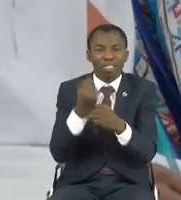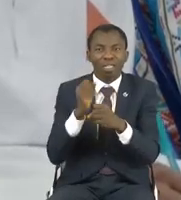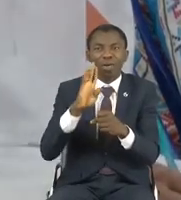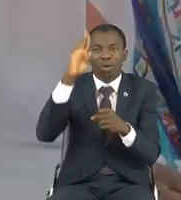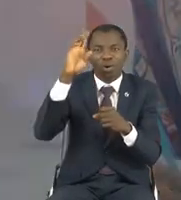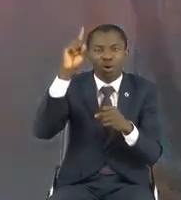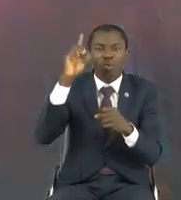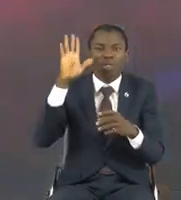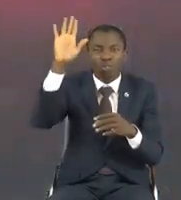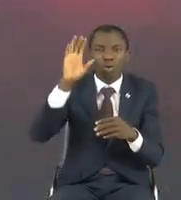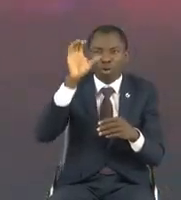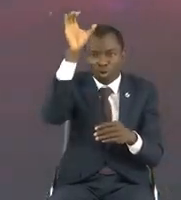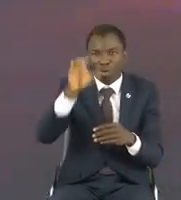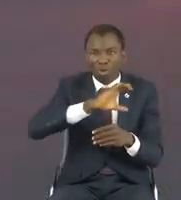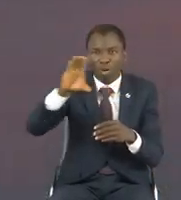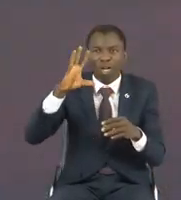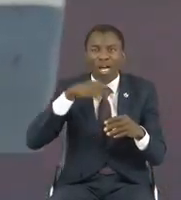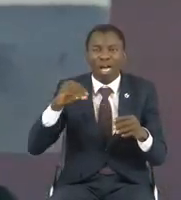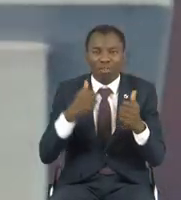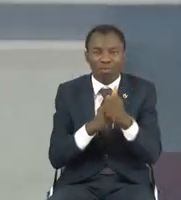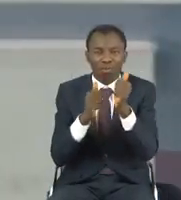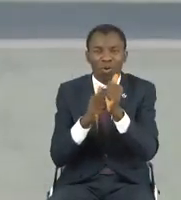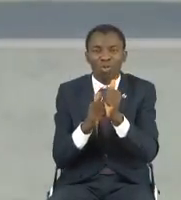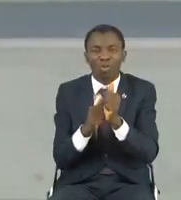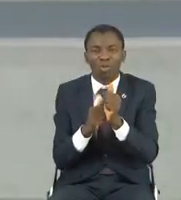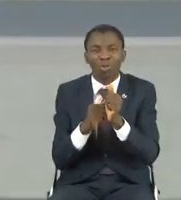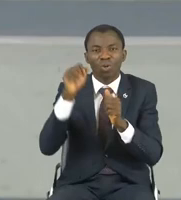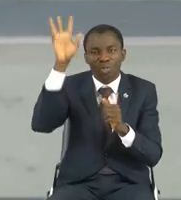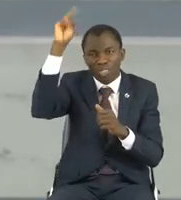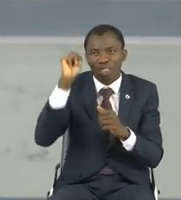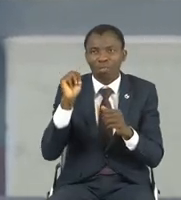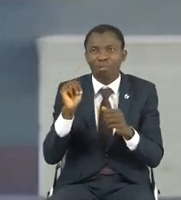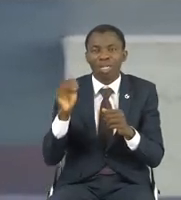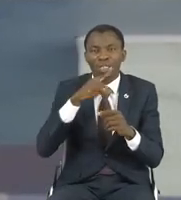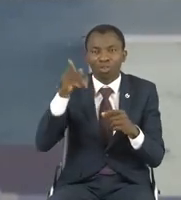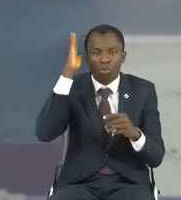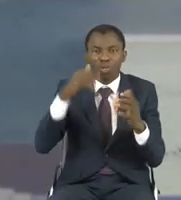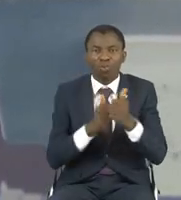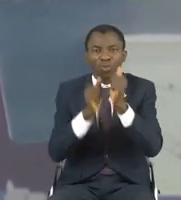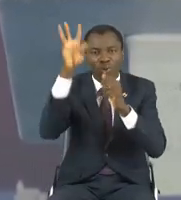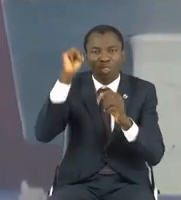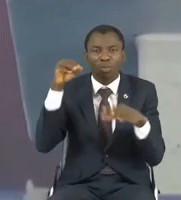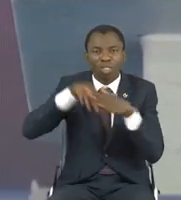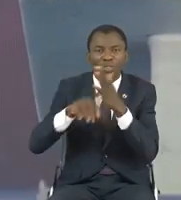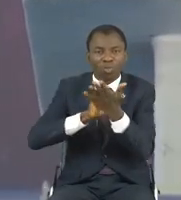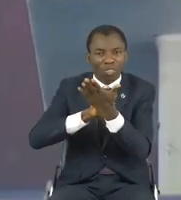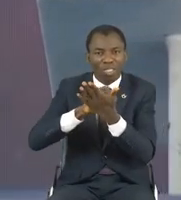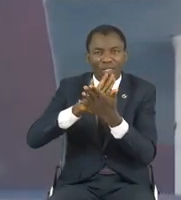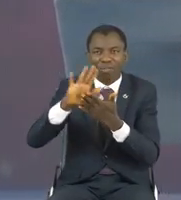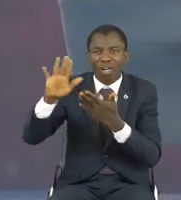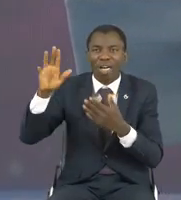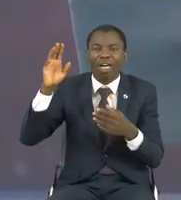and you follow me. And you follow him into the sanctified life. You